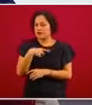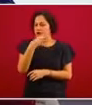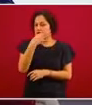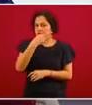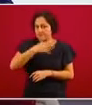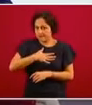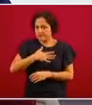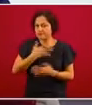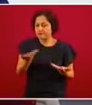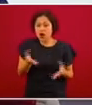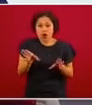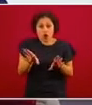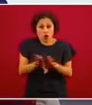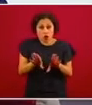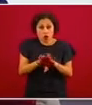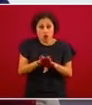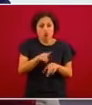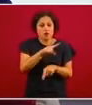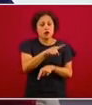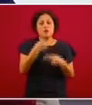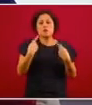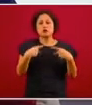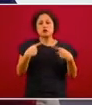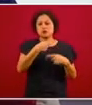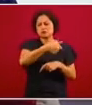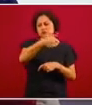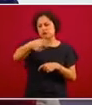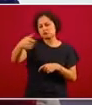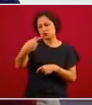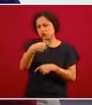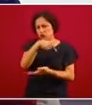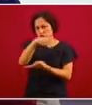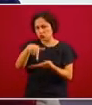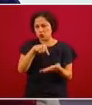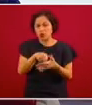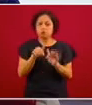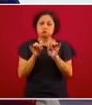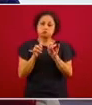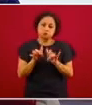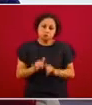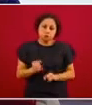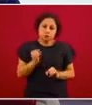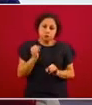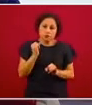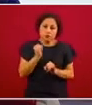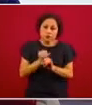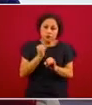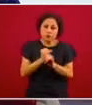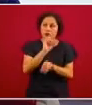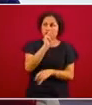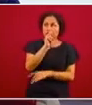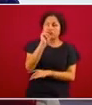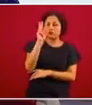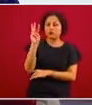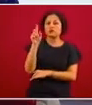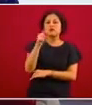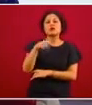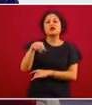that they are legally required to notify about. Obviously, COVID is one of these diseases that is cataloged in the law to be